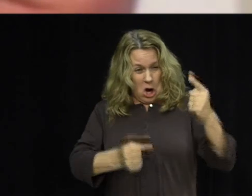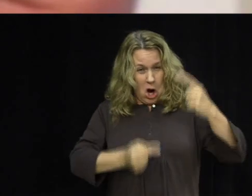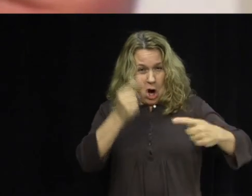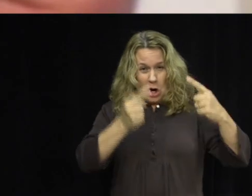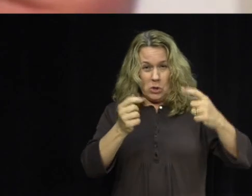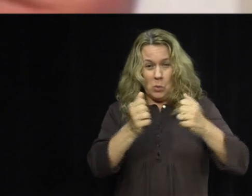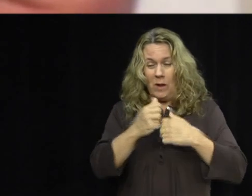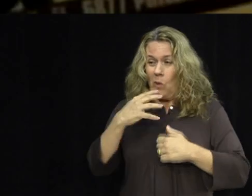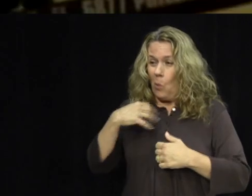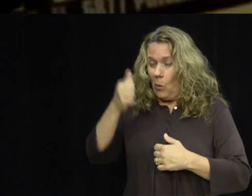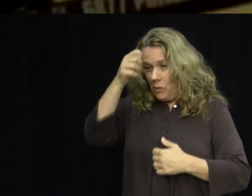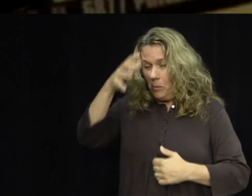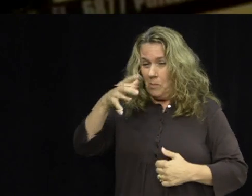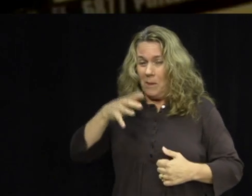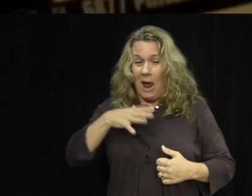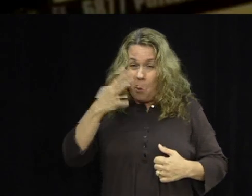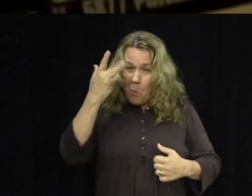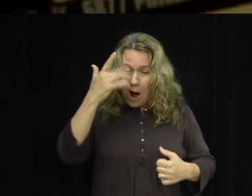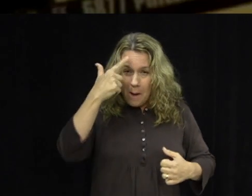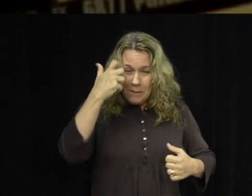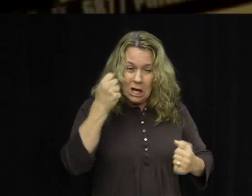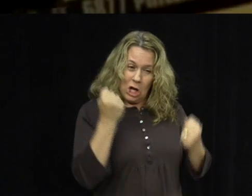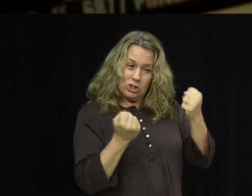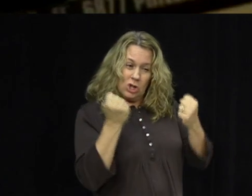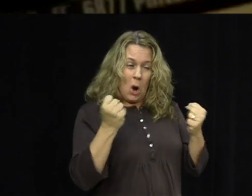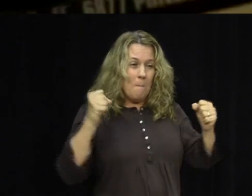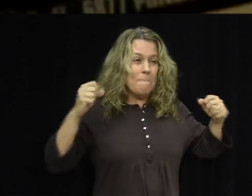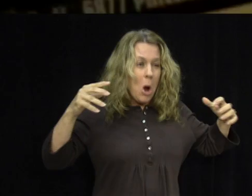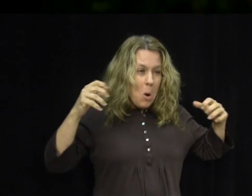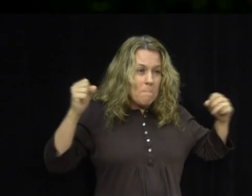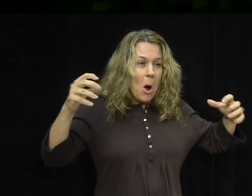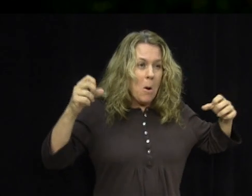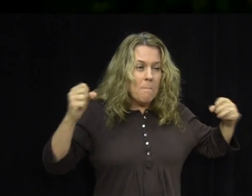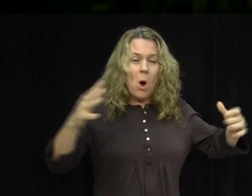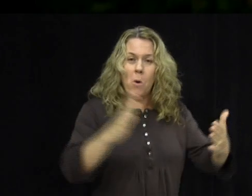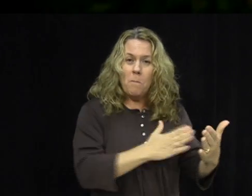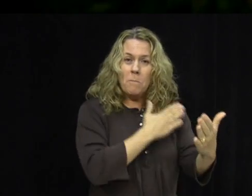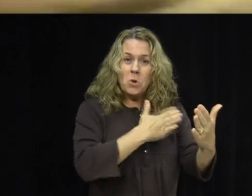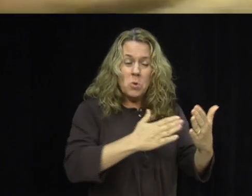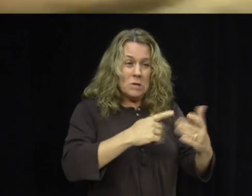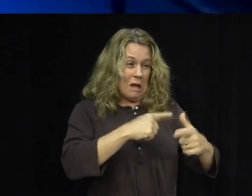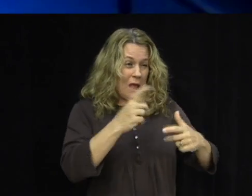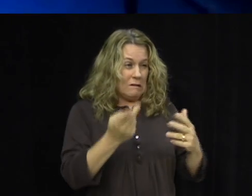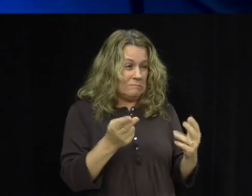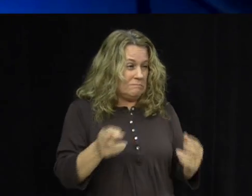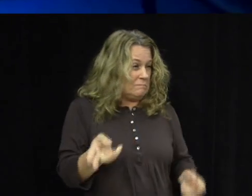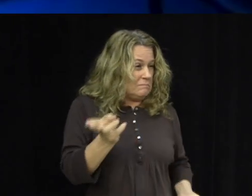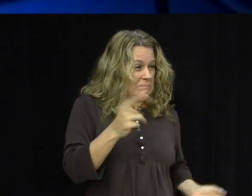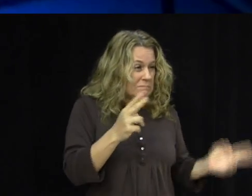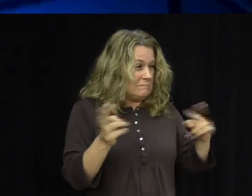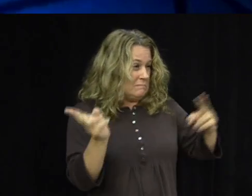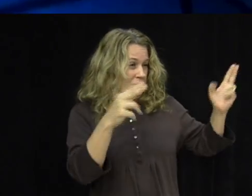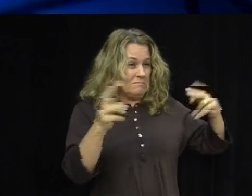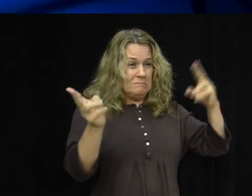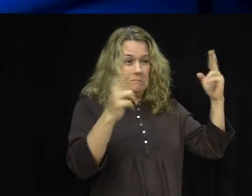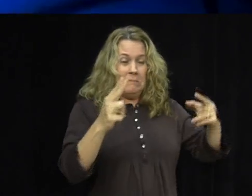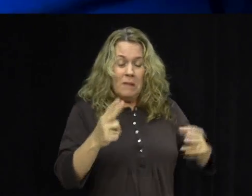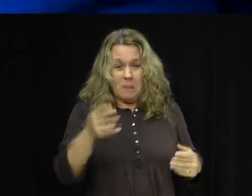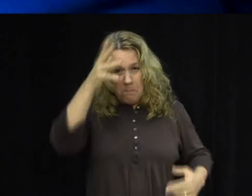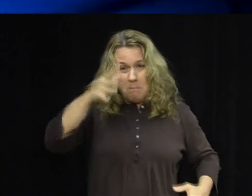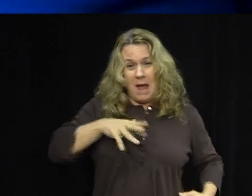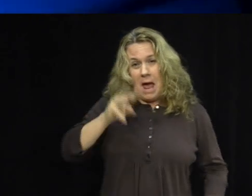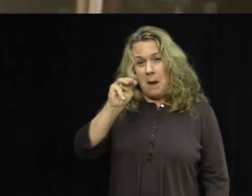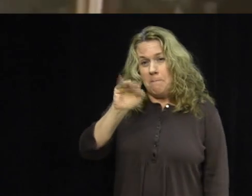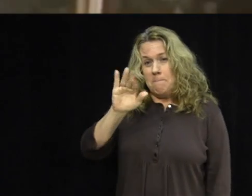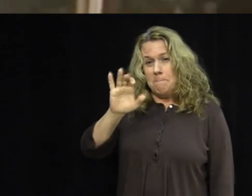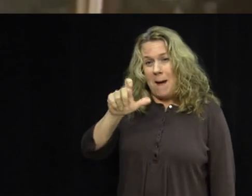volume of the music coming from his car. When the argument reached its peak, police say the older man, Michael Dunn, pulled out a gun and